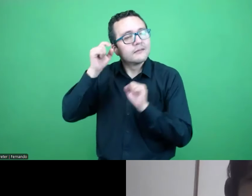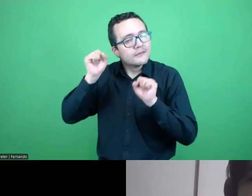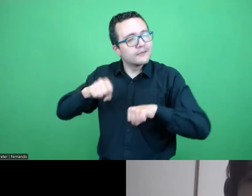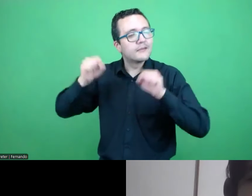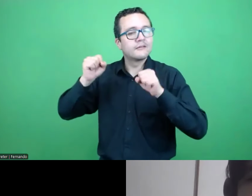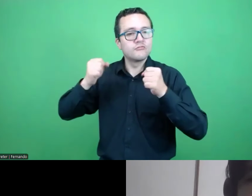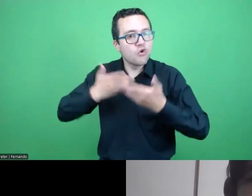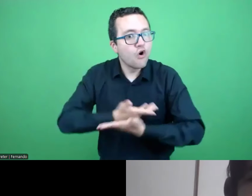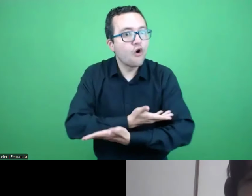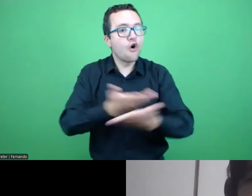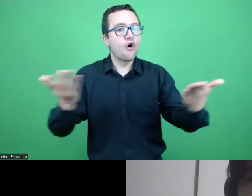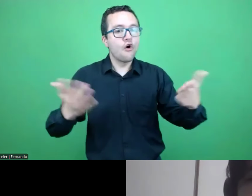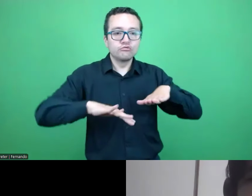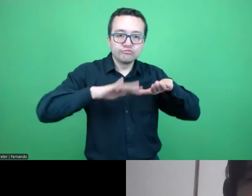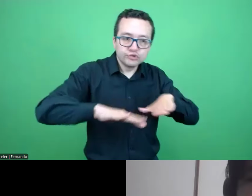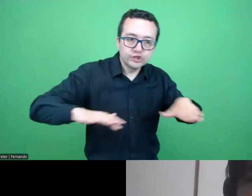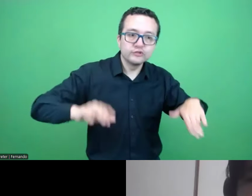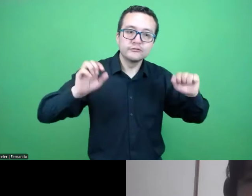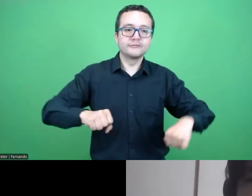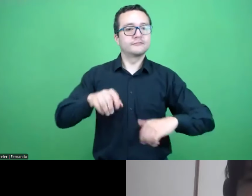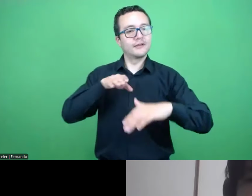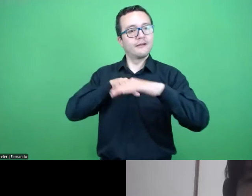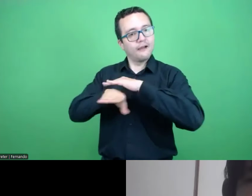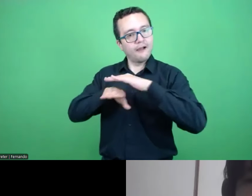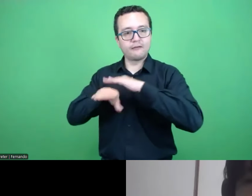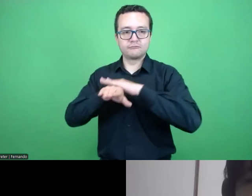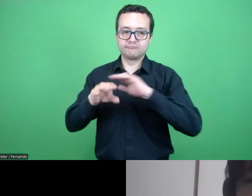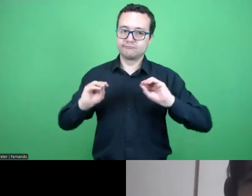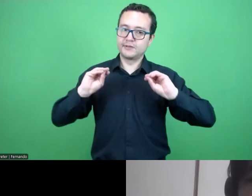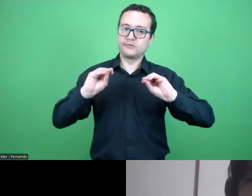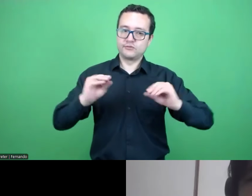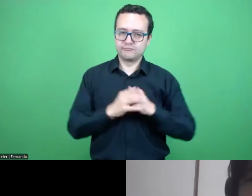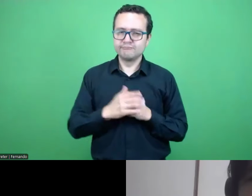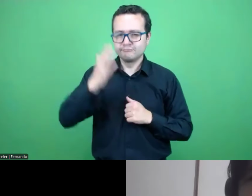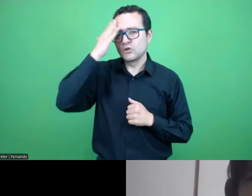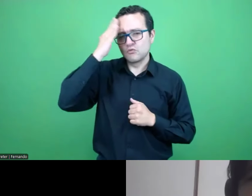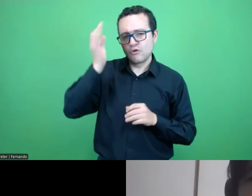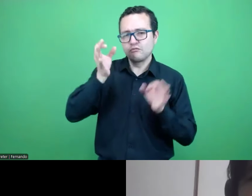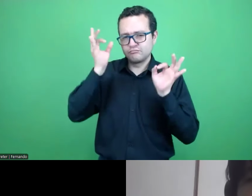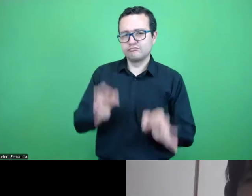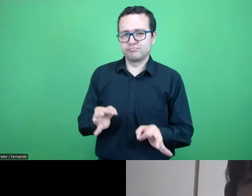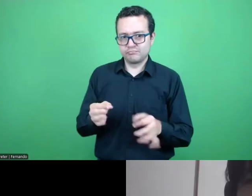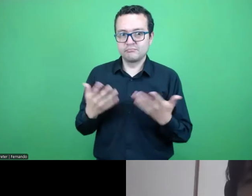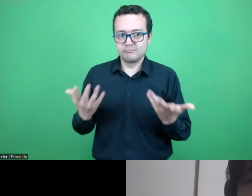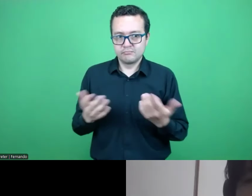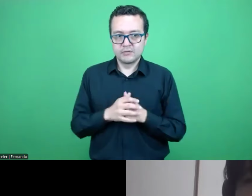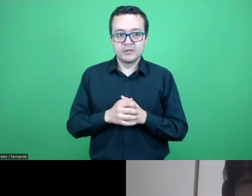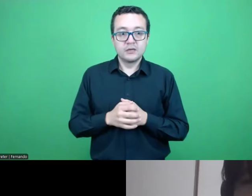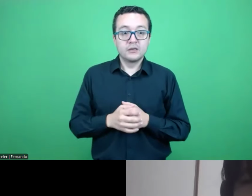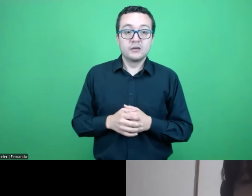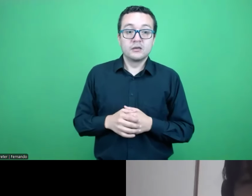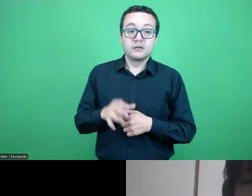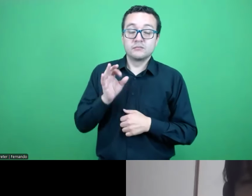that 49% of children with disabilities are out of schools. And this is really terrifying fact,